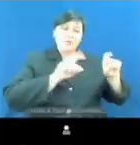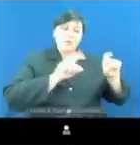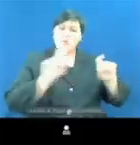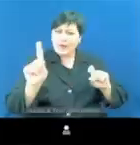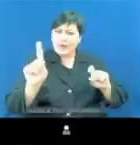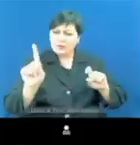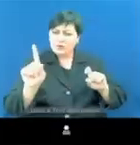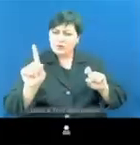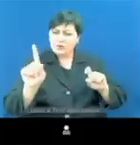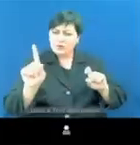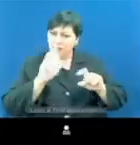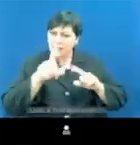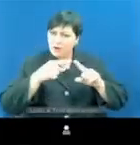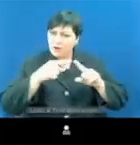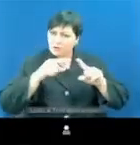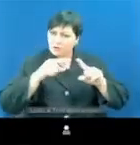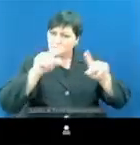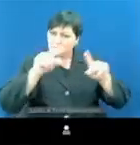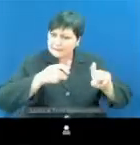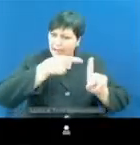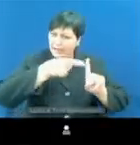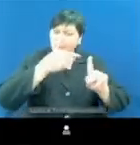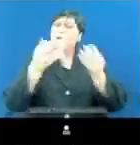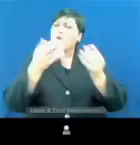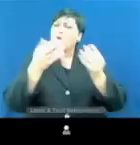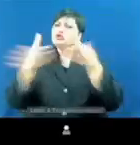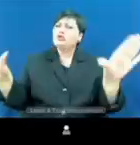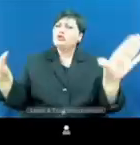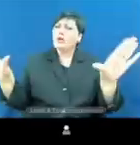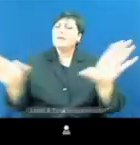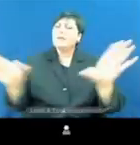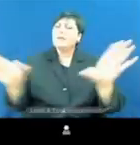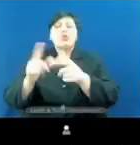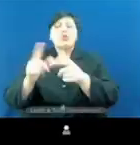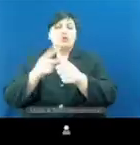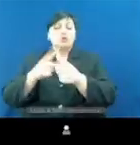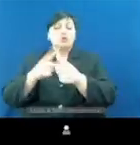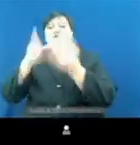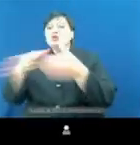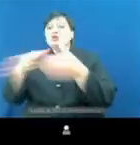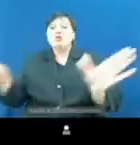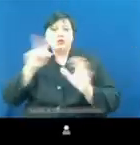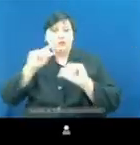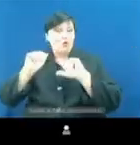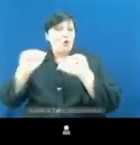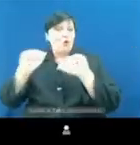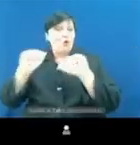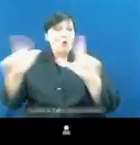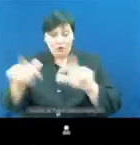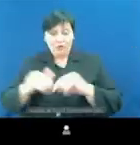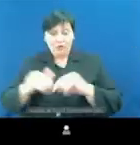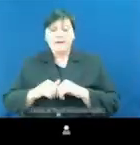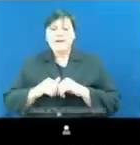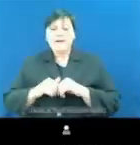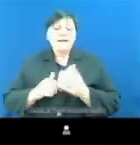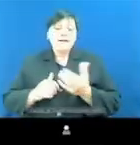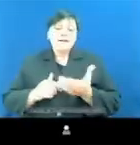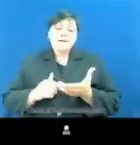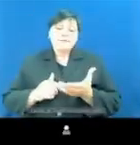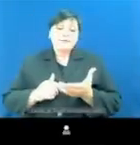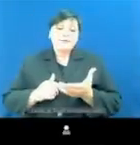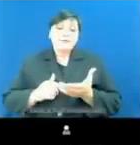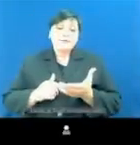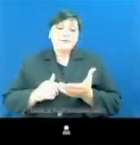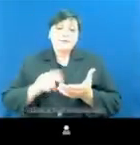general. I think in general for everyone, you can't get this in